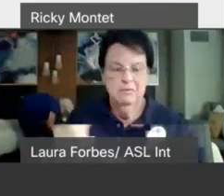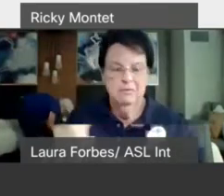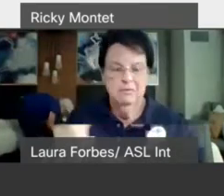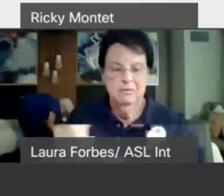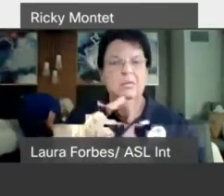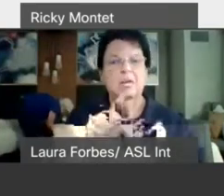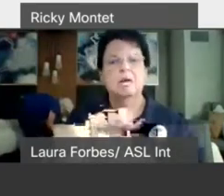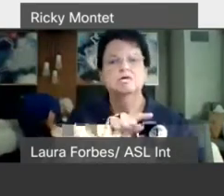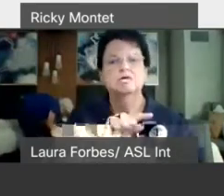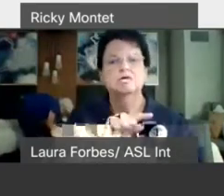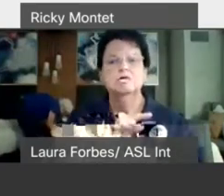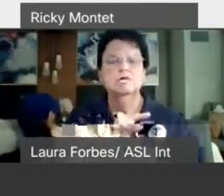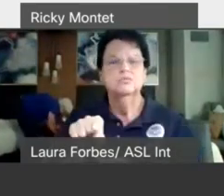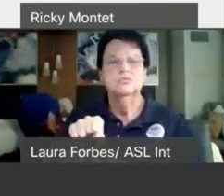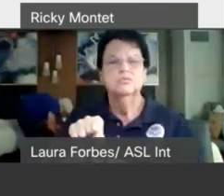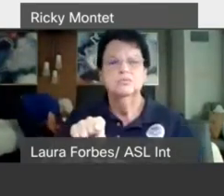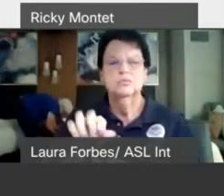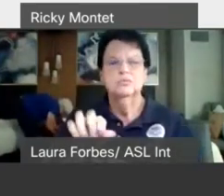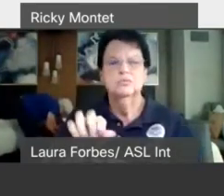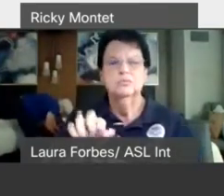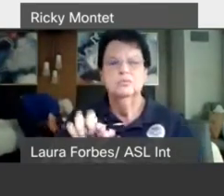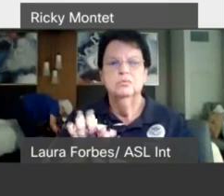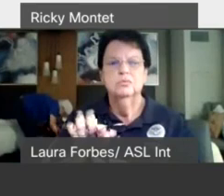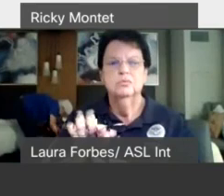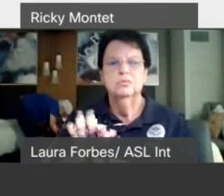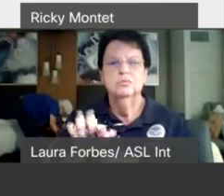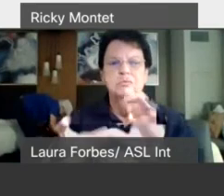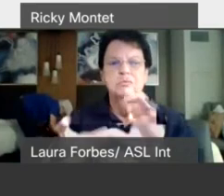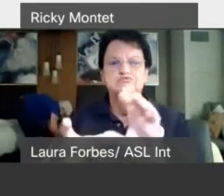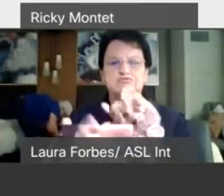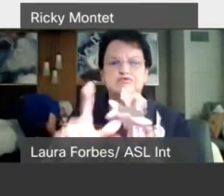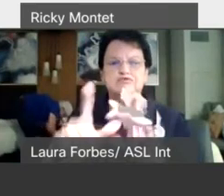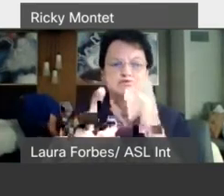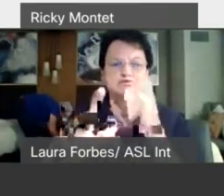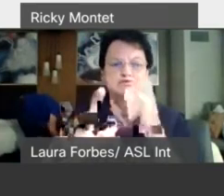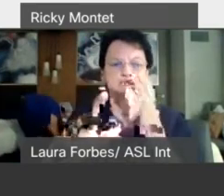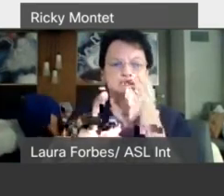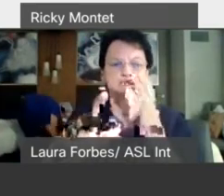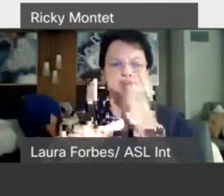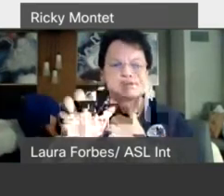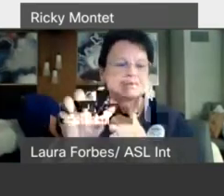to, we're going to put the link up where they should go. There's a link, correct?